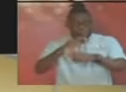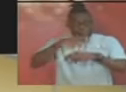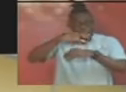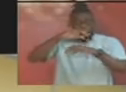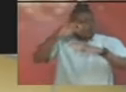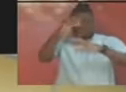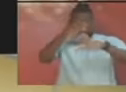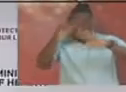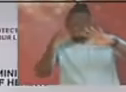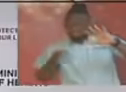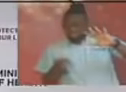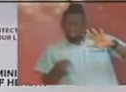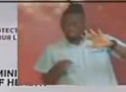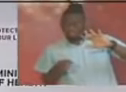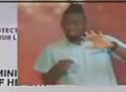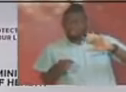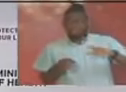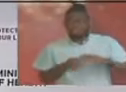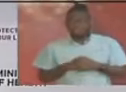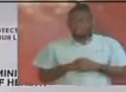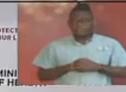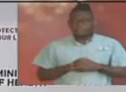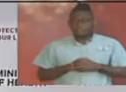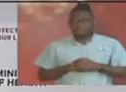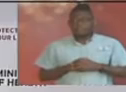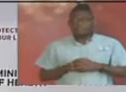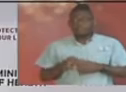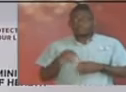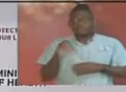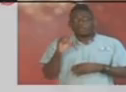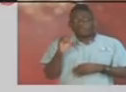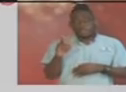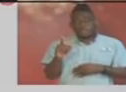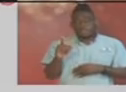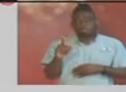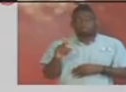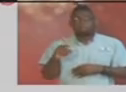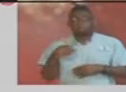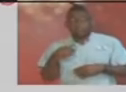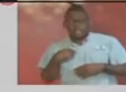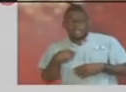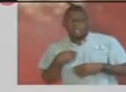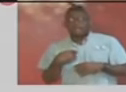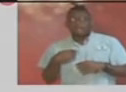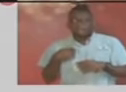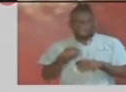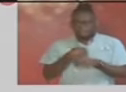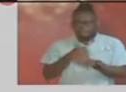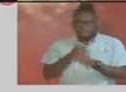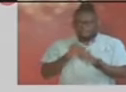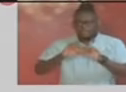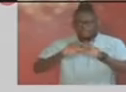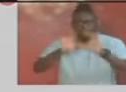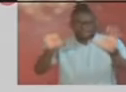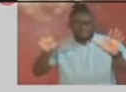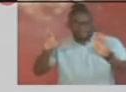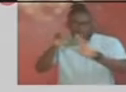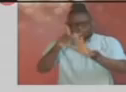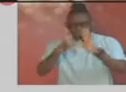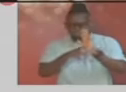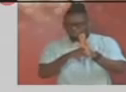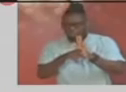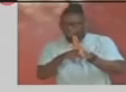like? Okay, so just to be clear, so our policy remains the same. So for low-risk